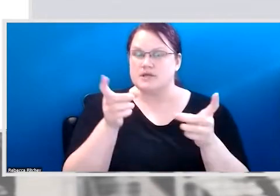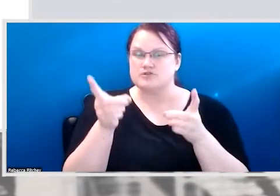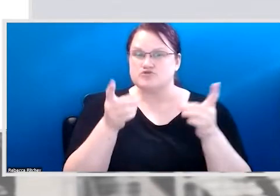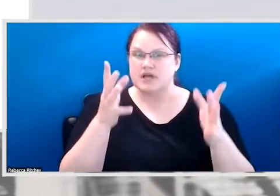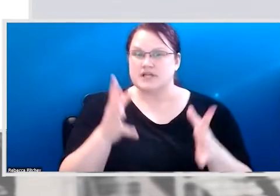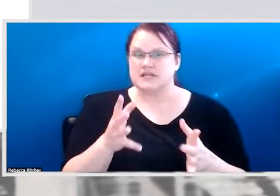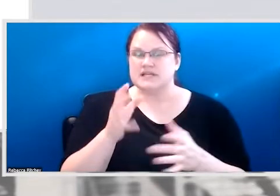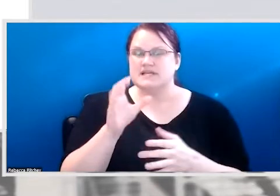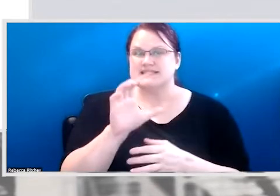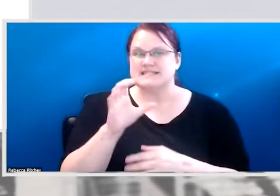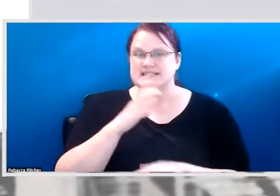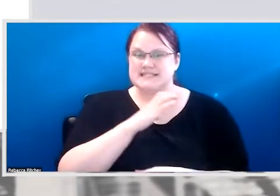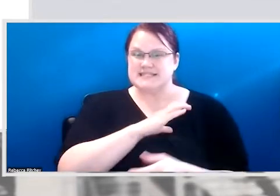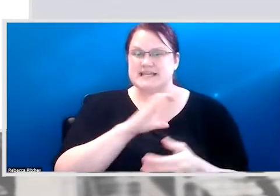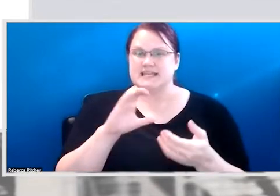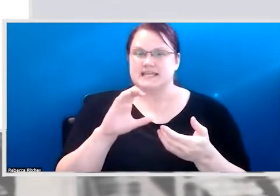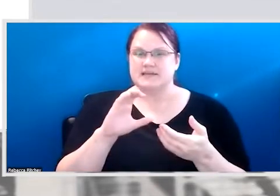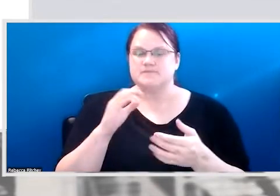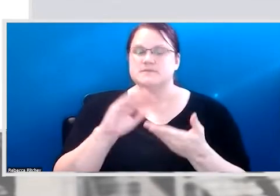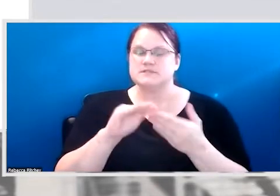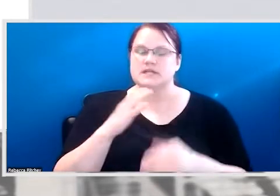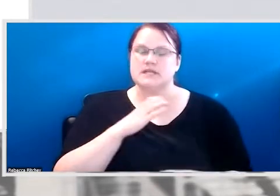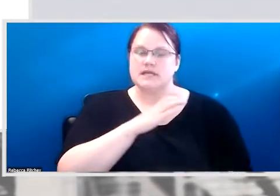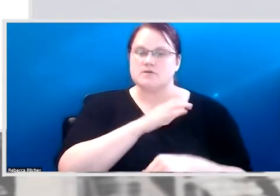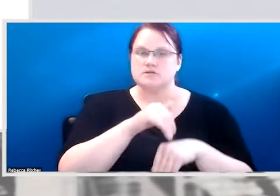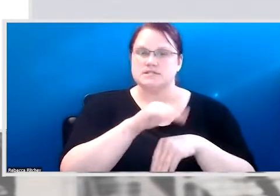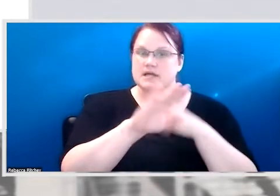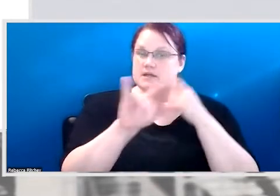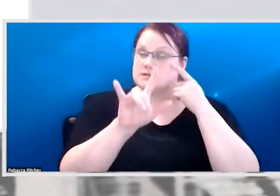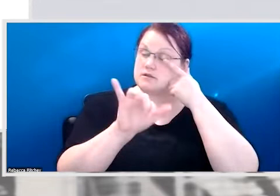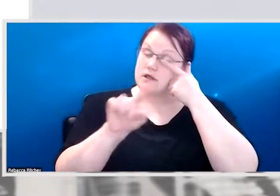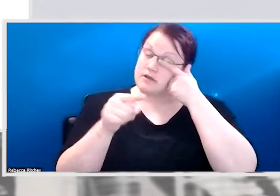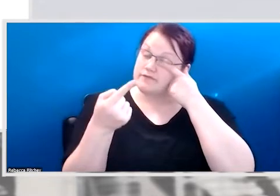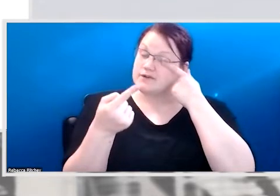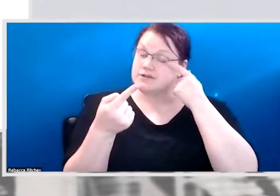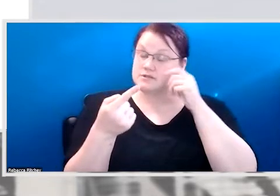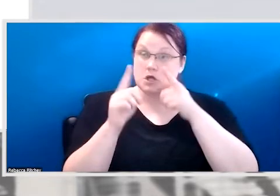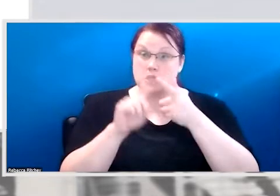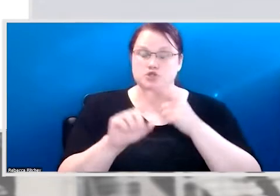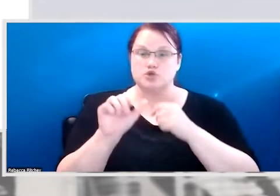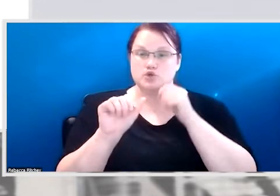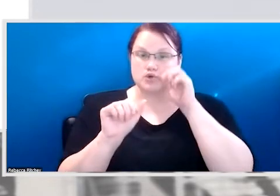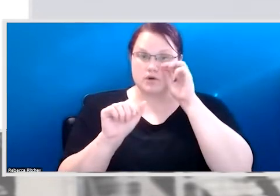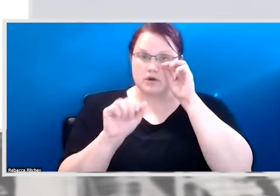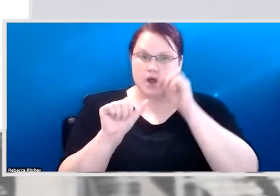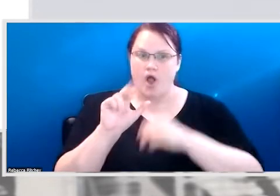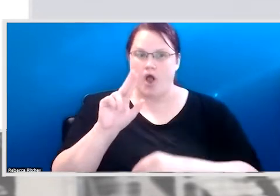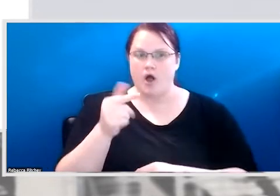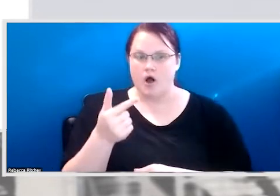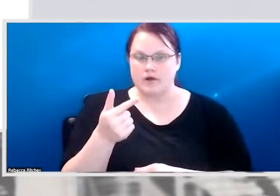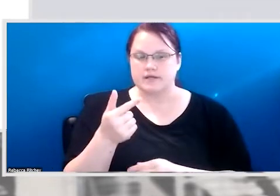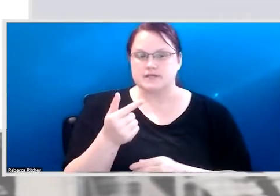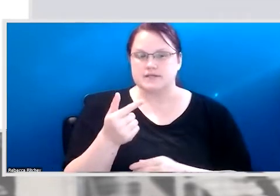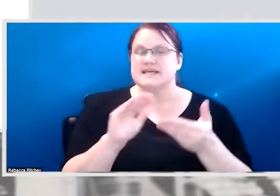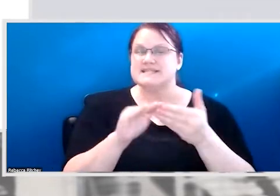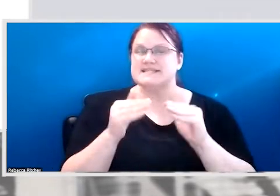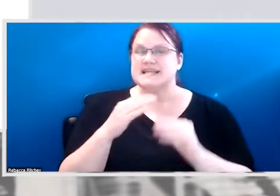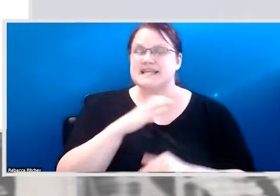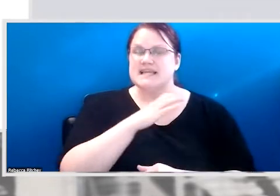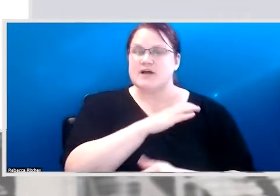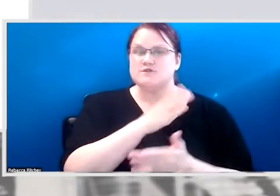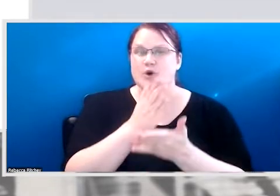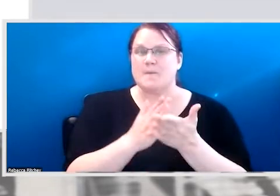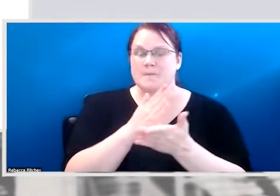offices send in their proposals on July 1st. Through the months of July and August, our office, along with the city council budget